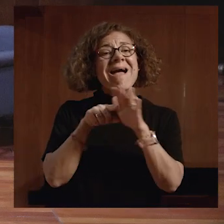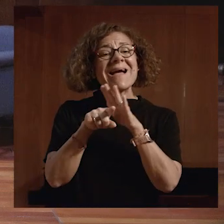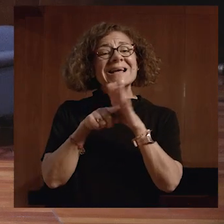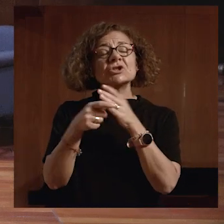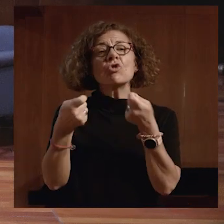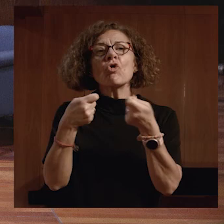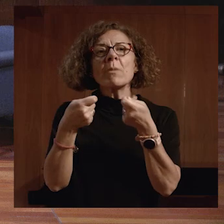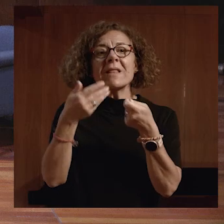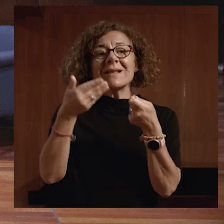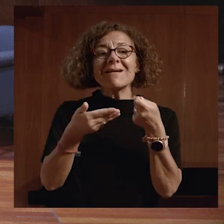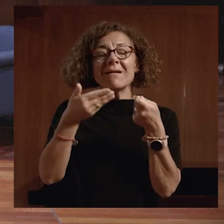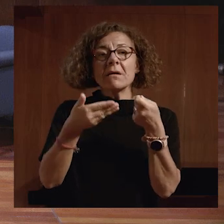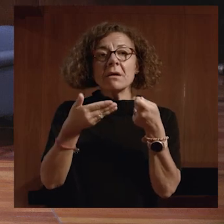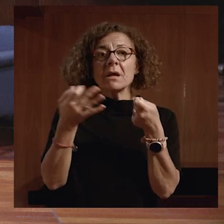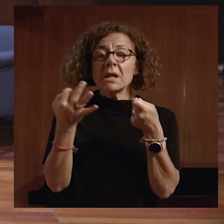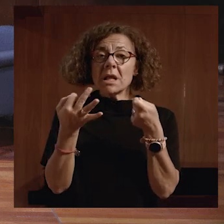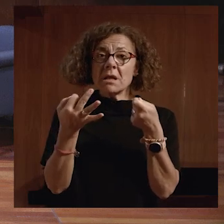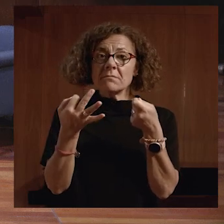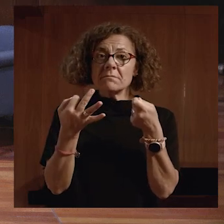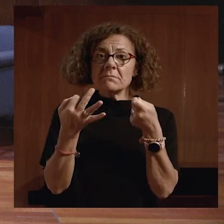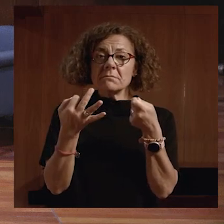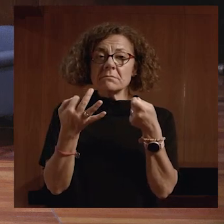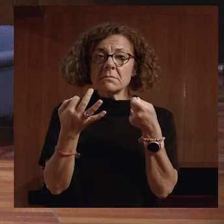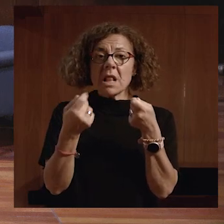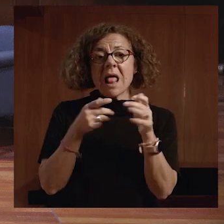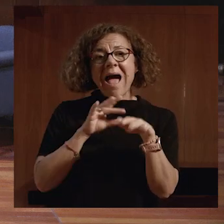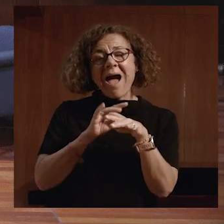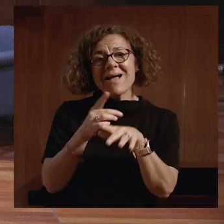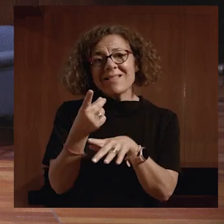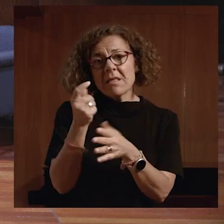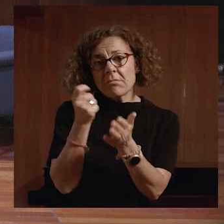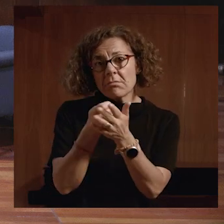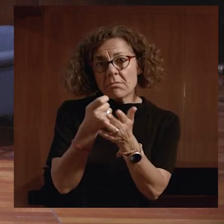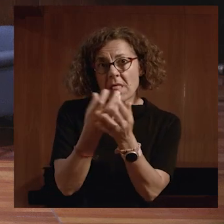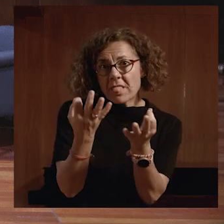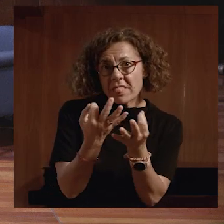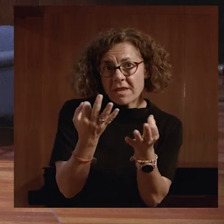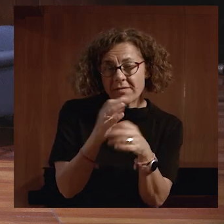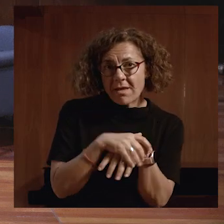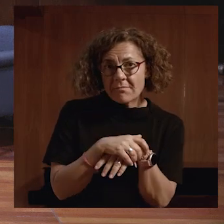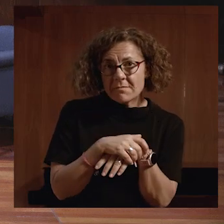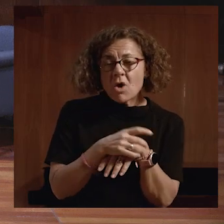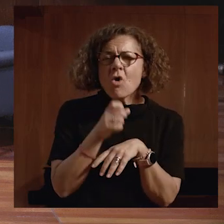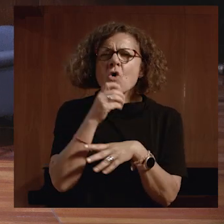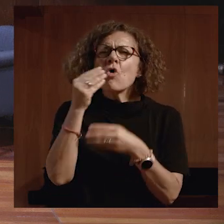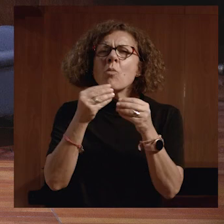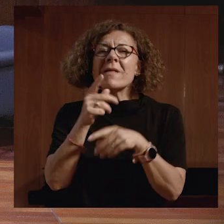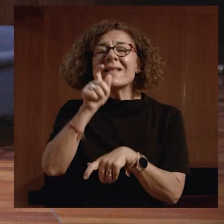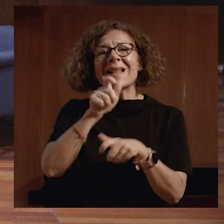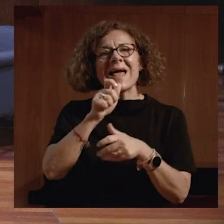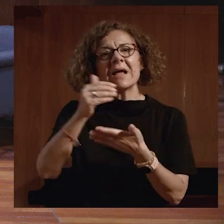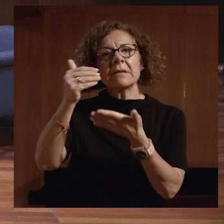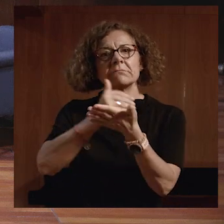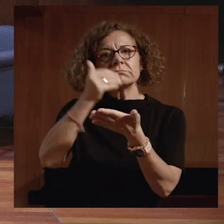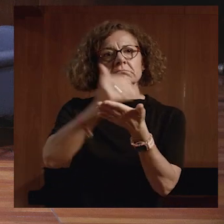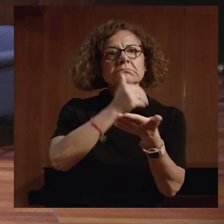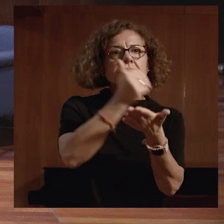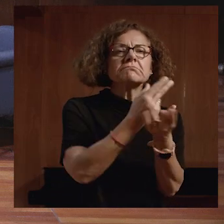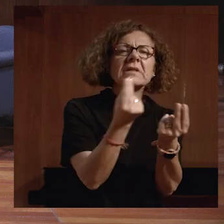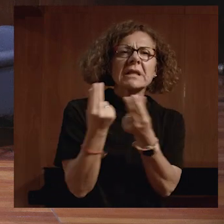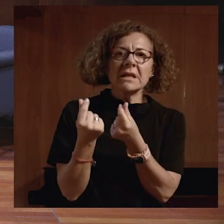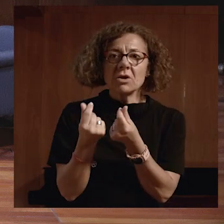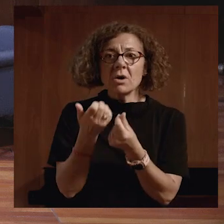make money. How are you going to make an agent money? And if you're not going to make them money, why would they work for